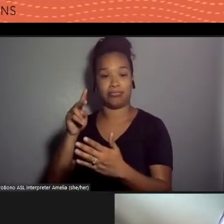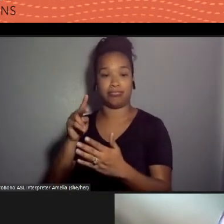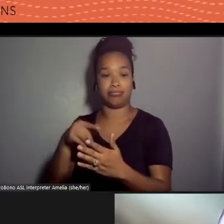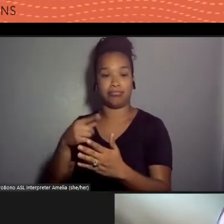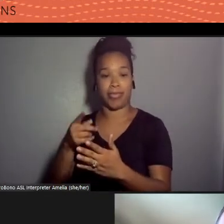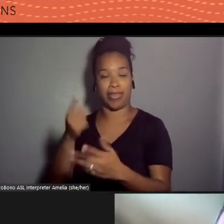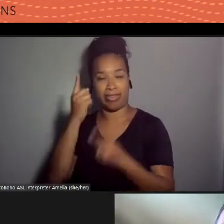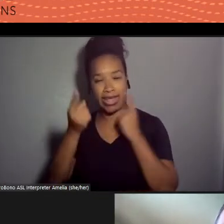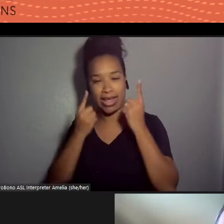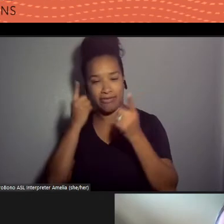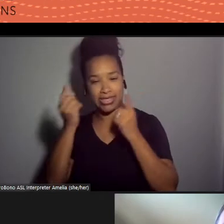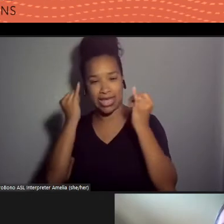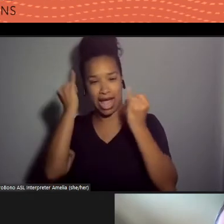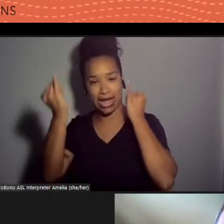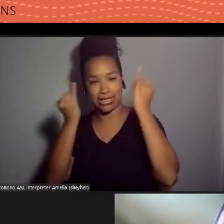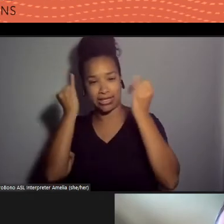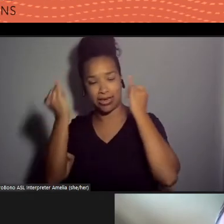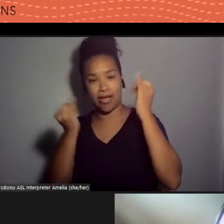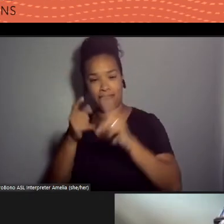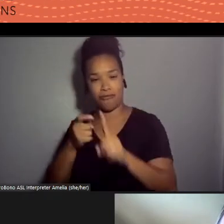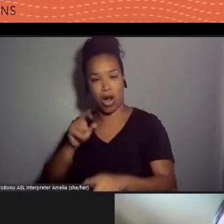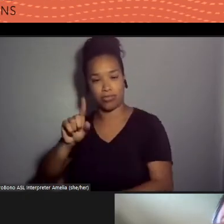of 2014,